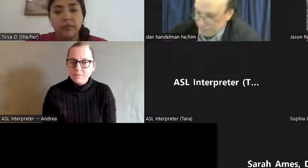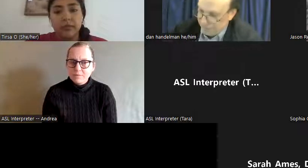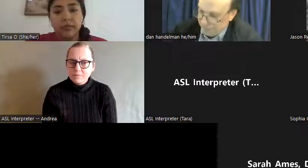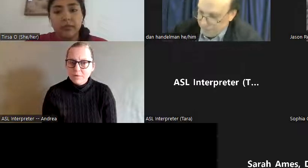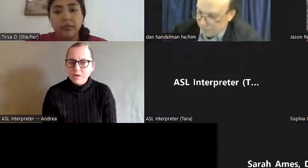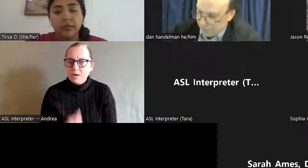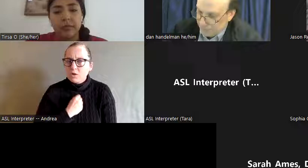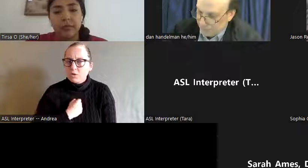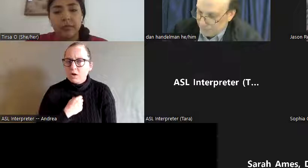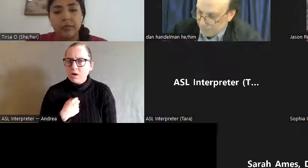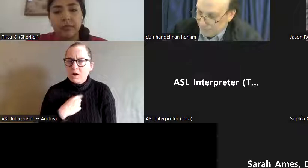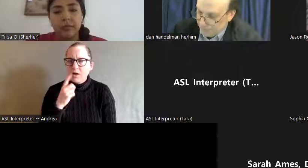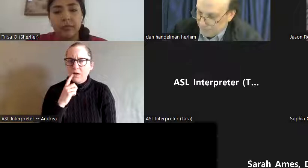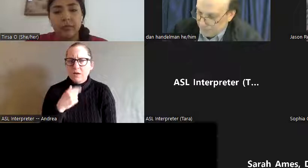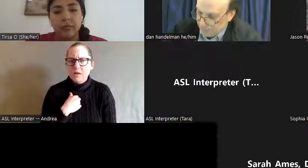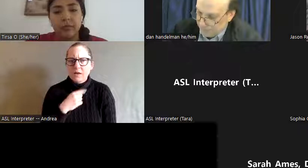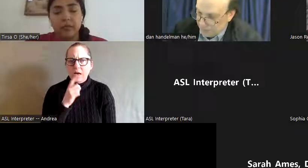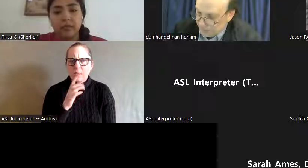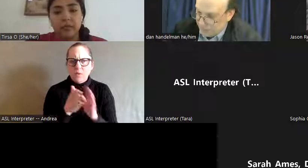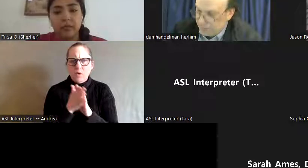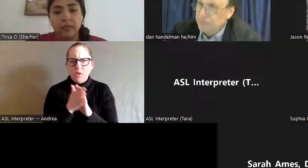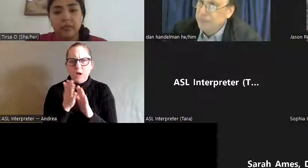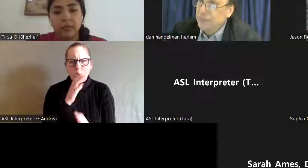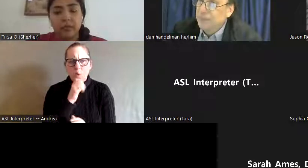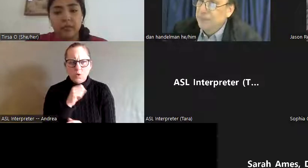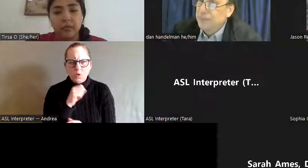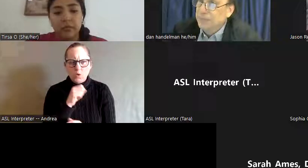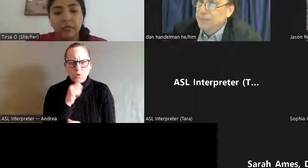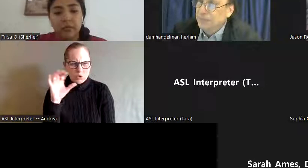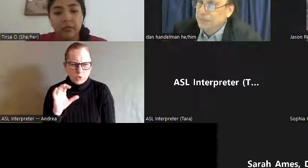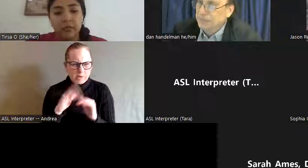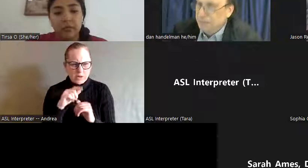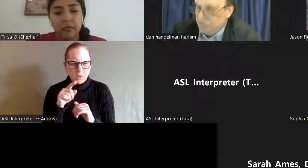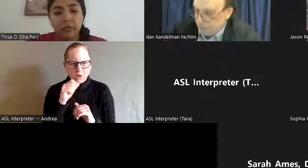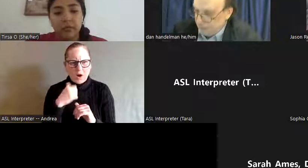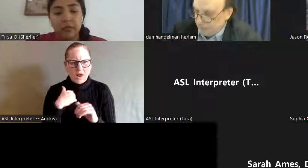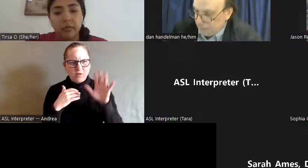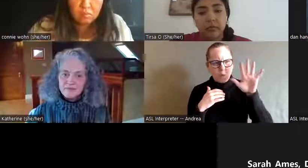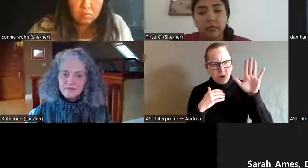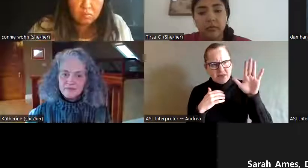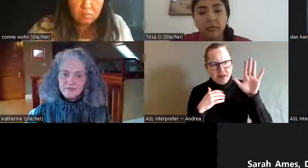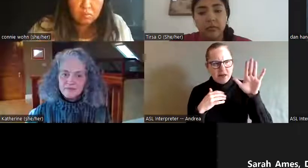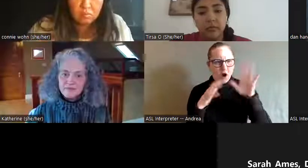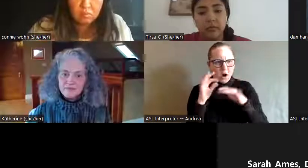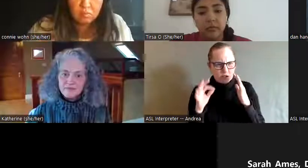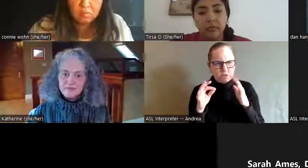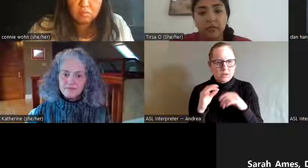Sorry, I think I'm running an older version of Zoom and I don't have the raise hand option virtually. So I'll try and figure that out somewhere